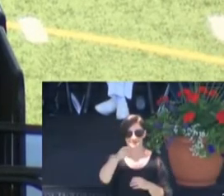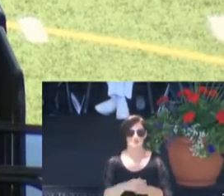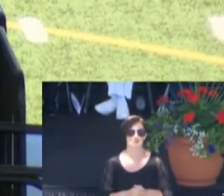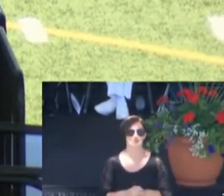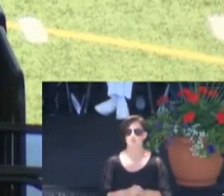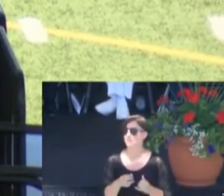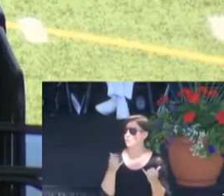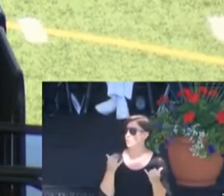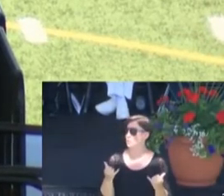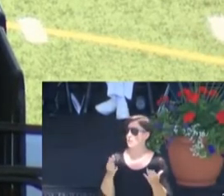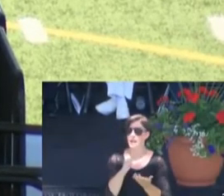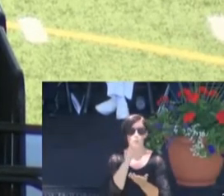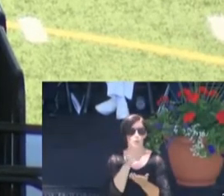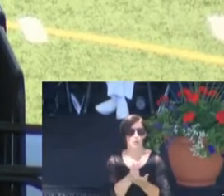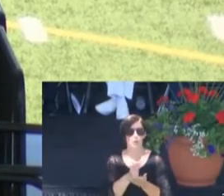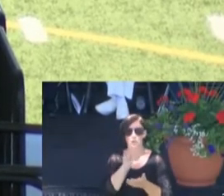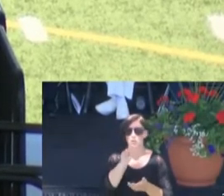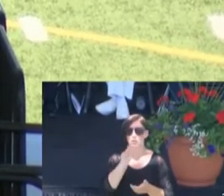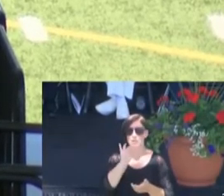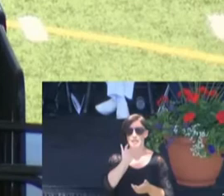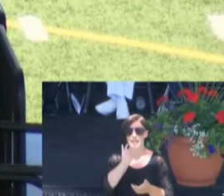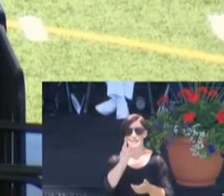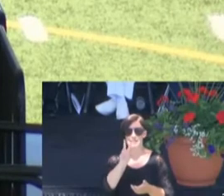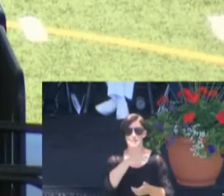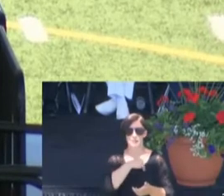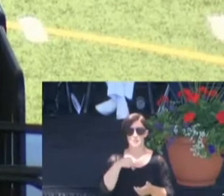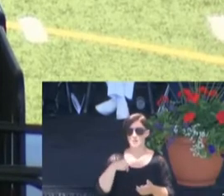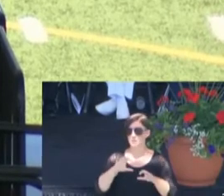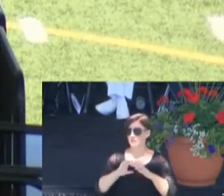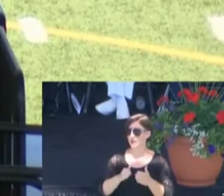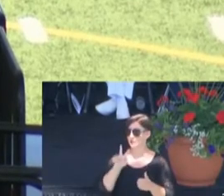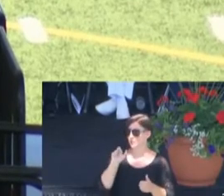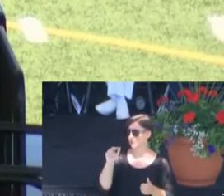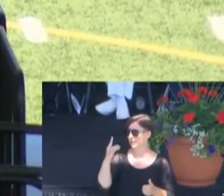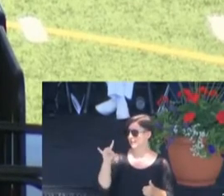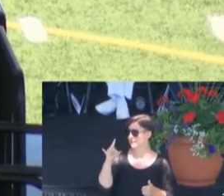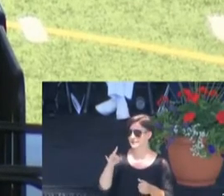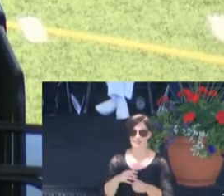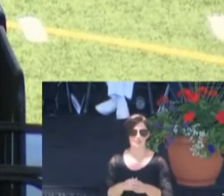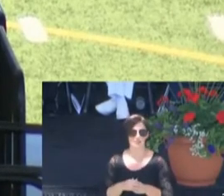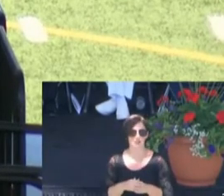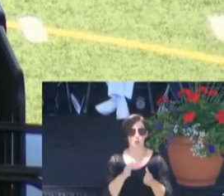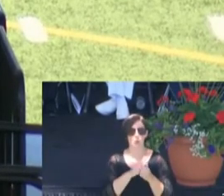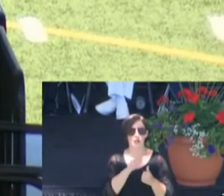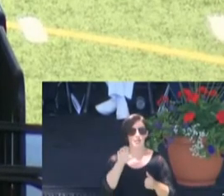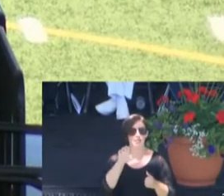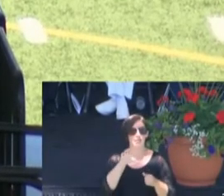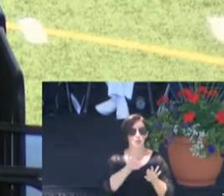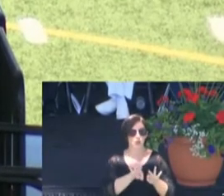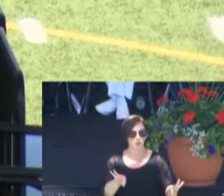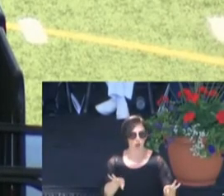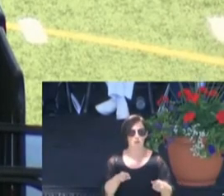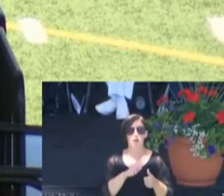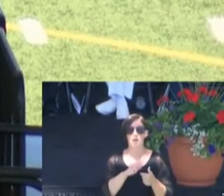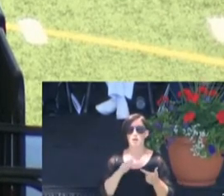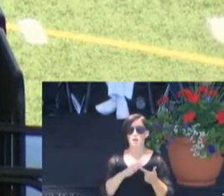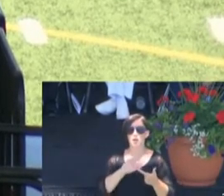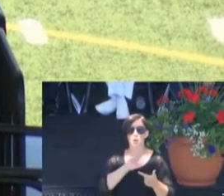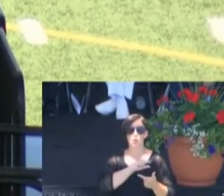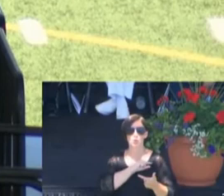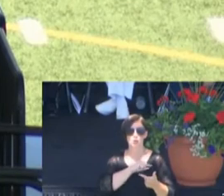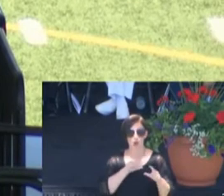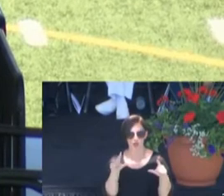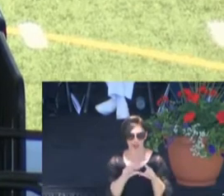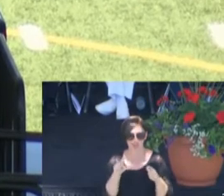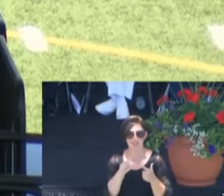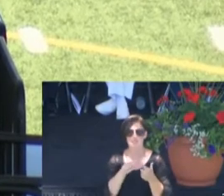Today, we graduate 187 members of the class of 2018. In addition to receiving their diploma, Coast Guard license, and commissioning documents,